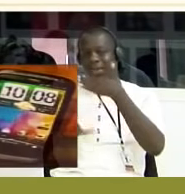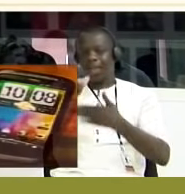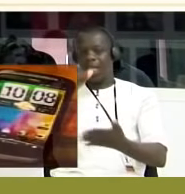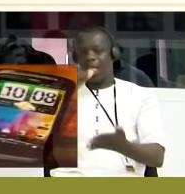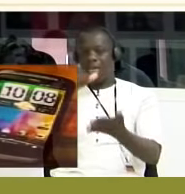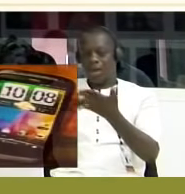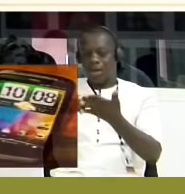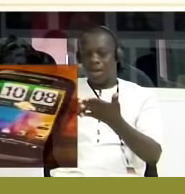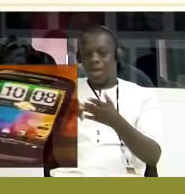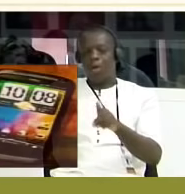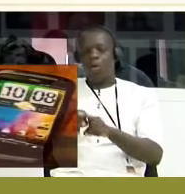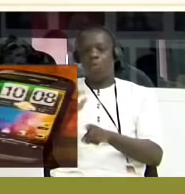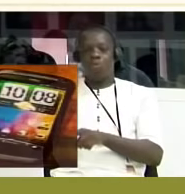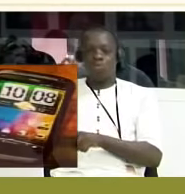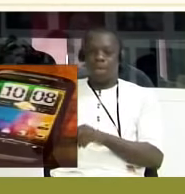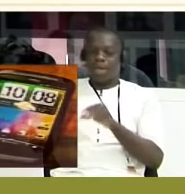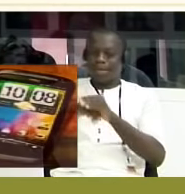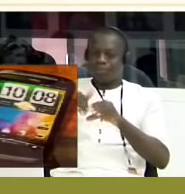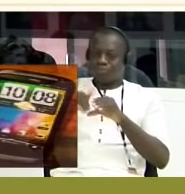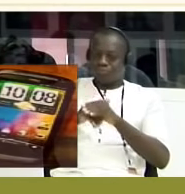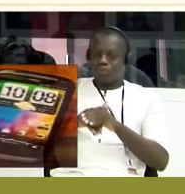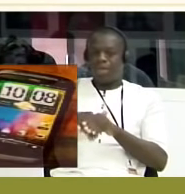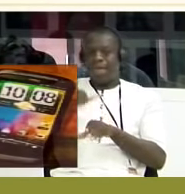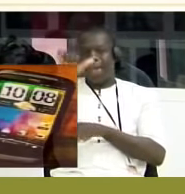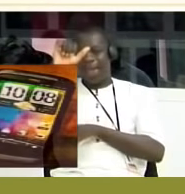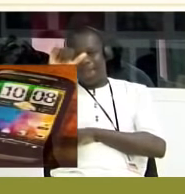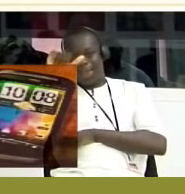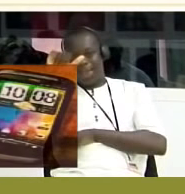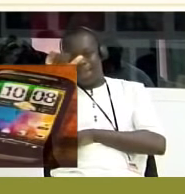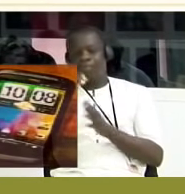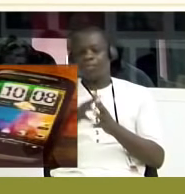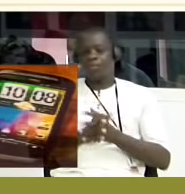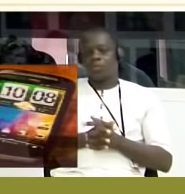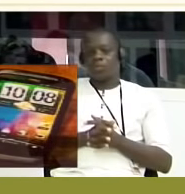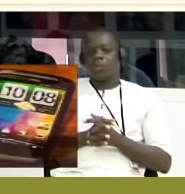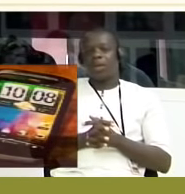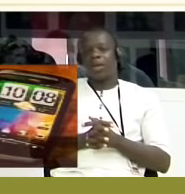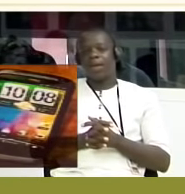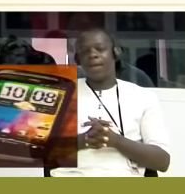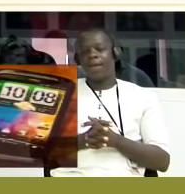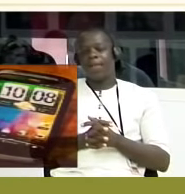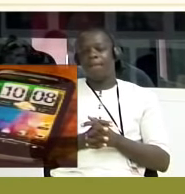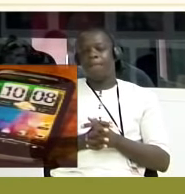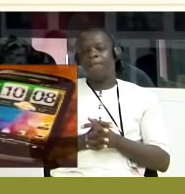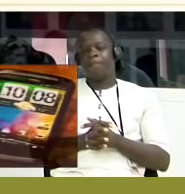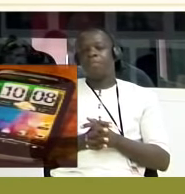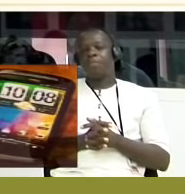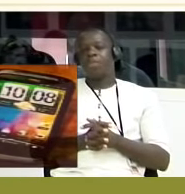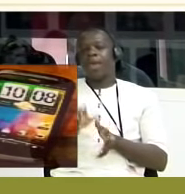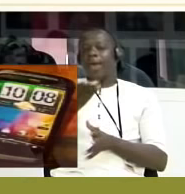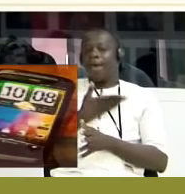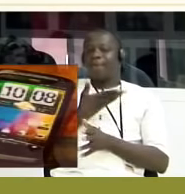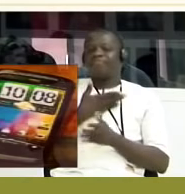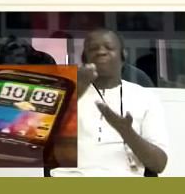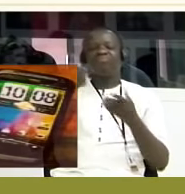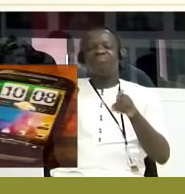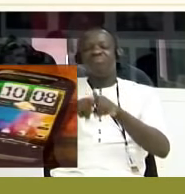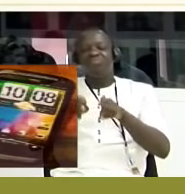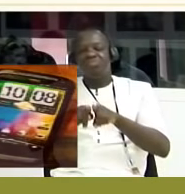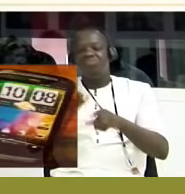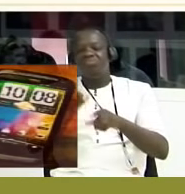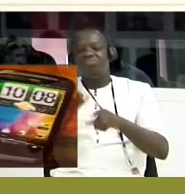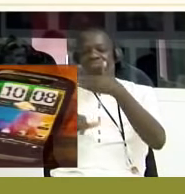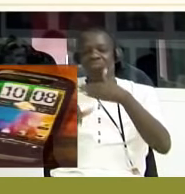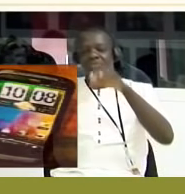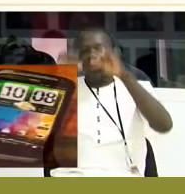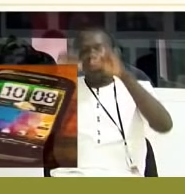were include A, conducting in cabinet and in the National Assembly business